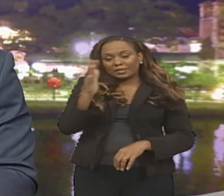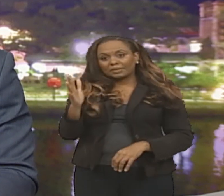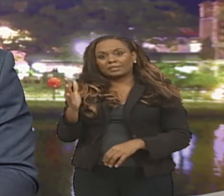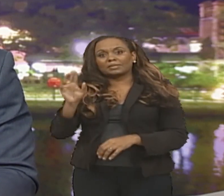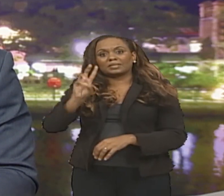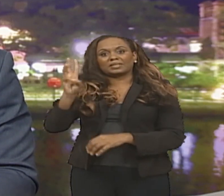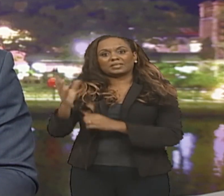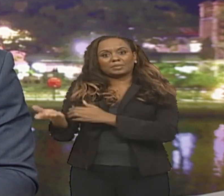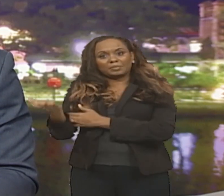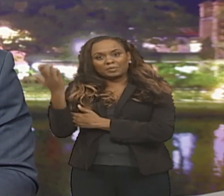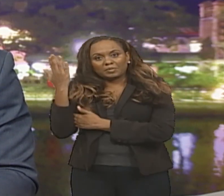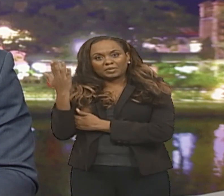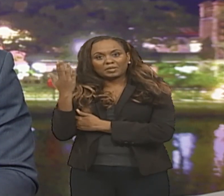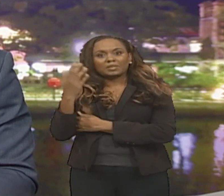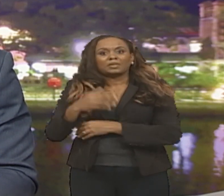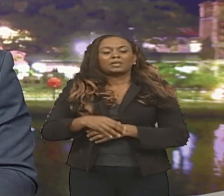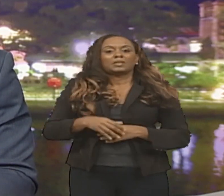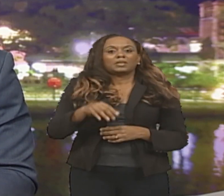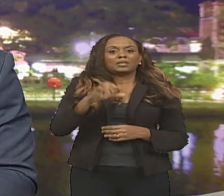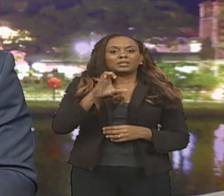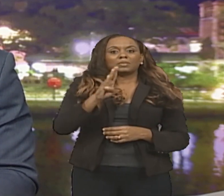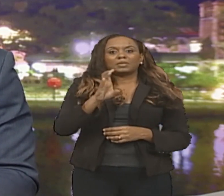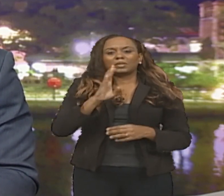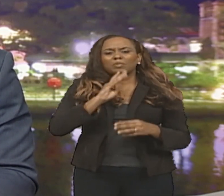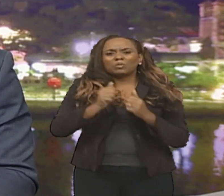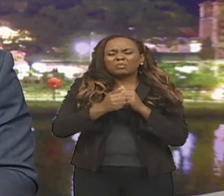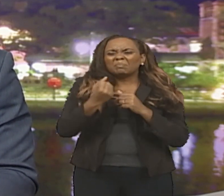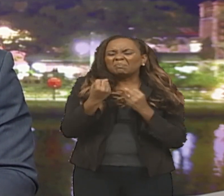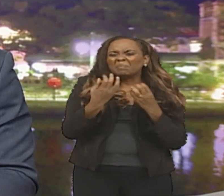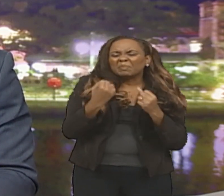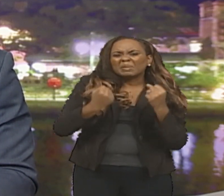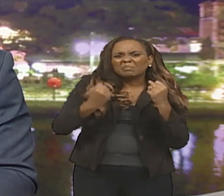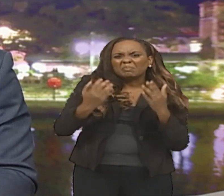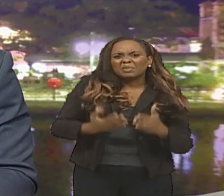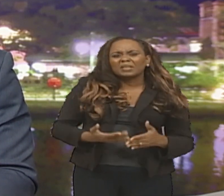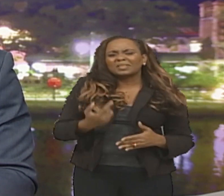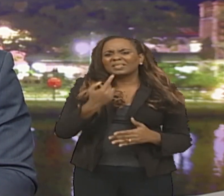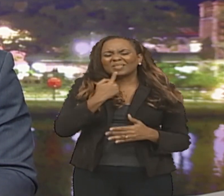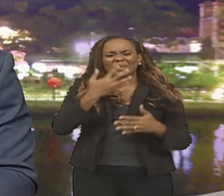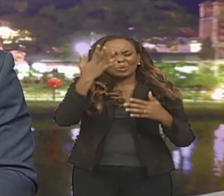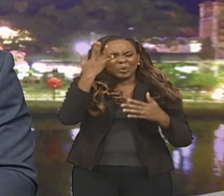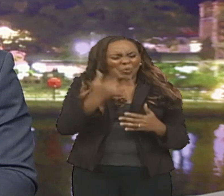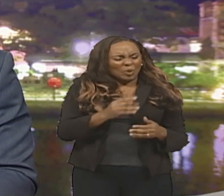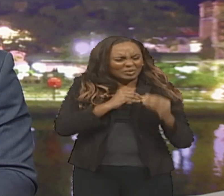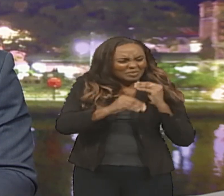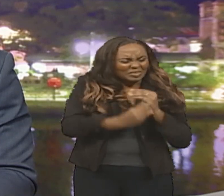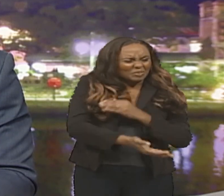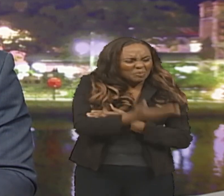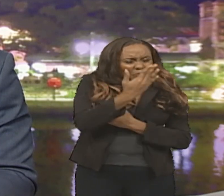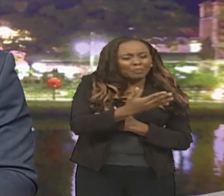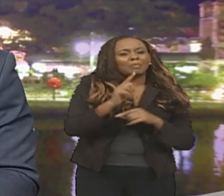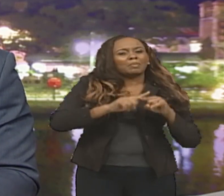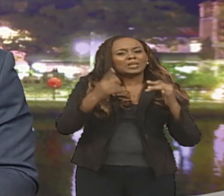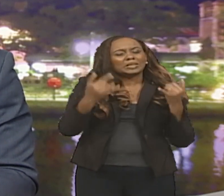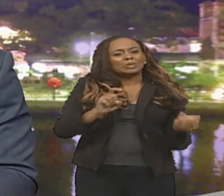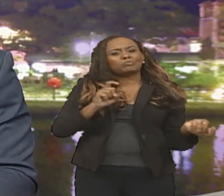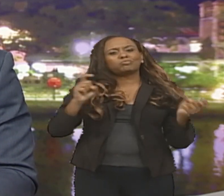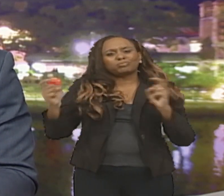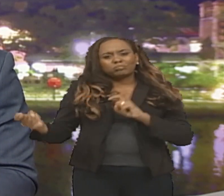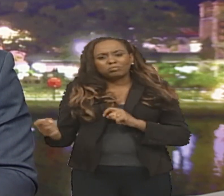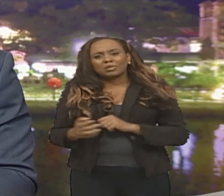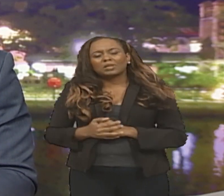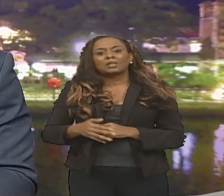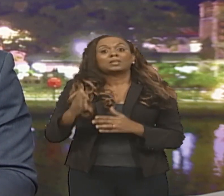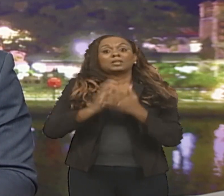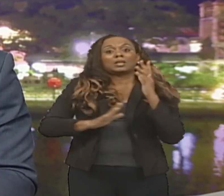morning. CBC spoke to many of the motorists who told us they disagreed with that stretch of the road being earmarked for repairs. Some even